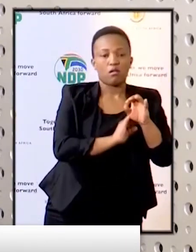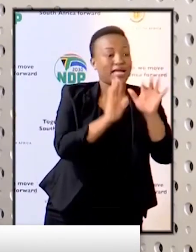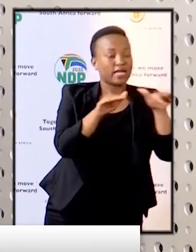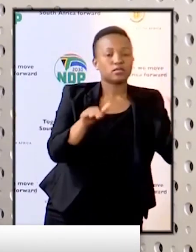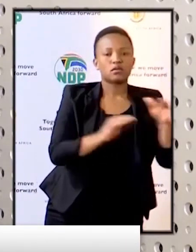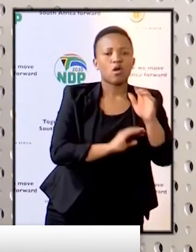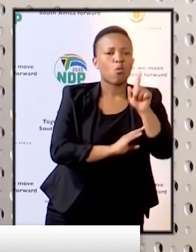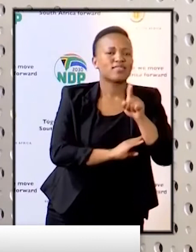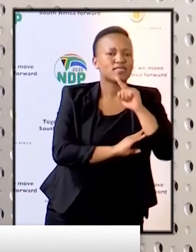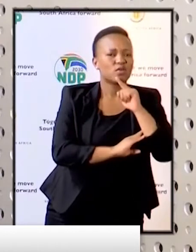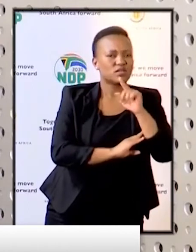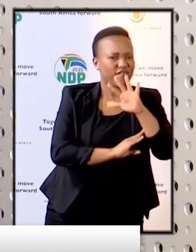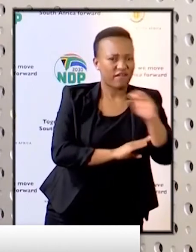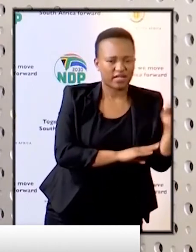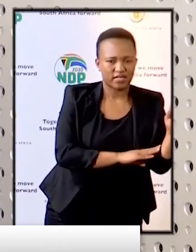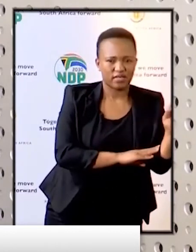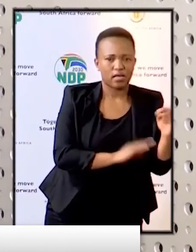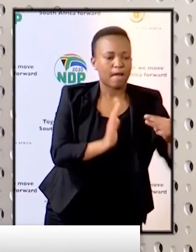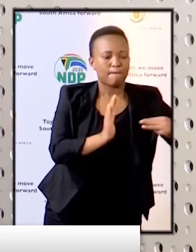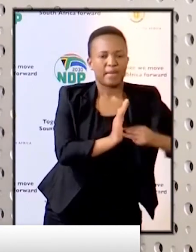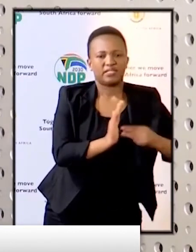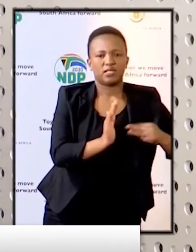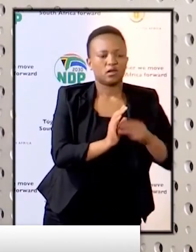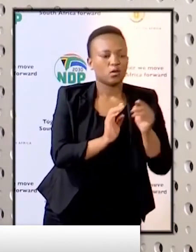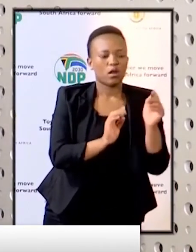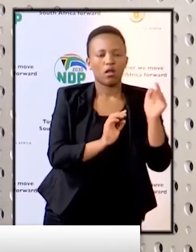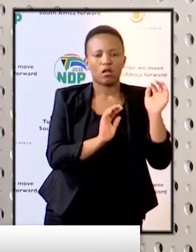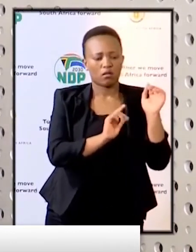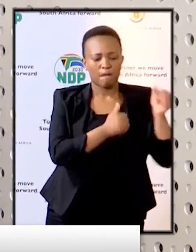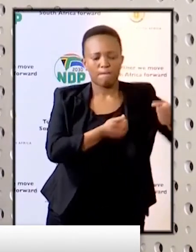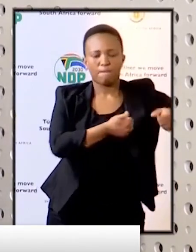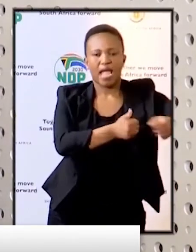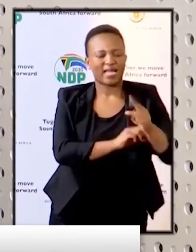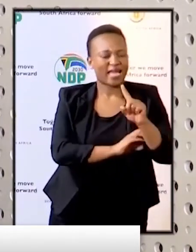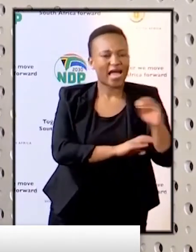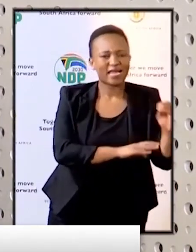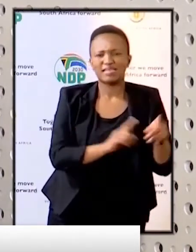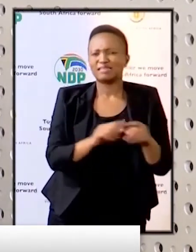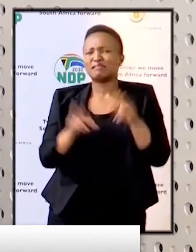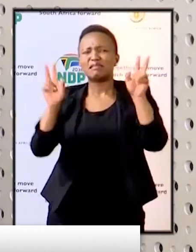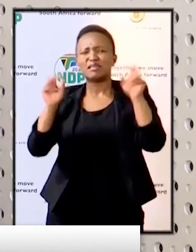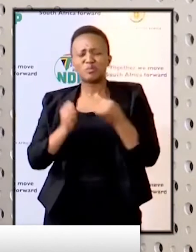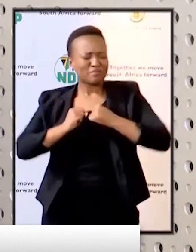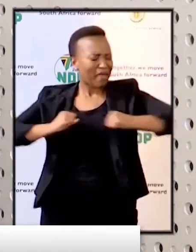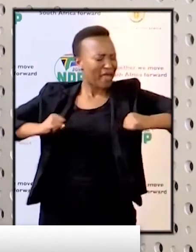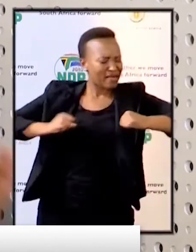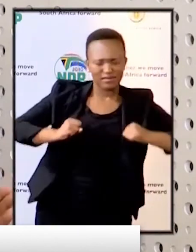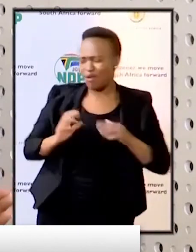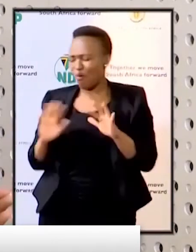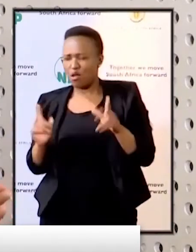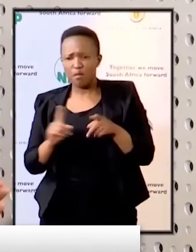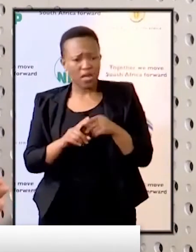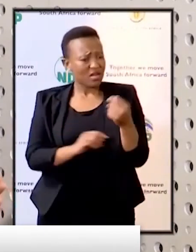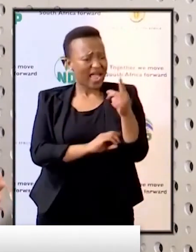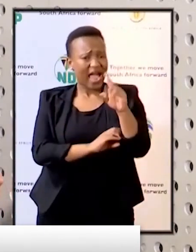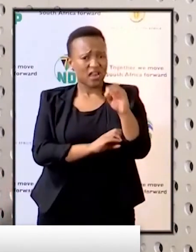1,500. Kuzozabantu amamatriculants awu 100 kuphela. So in that by a spacing, none doesn't arise because which means they have the whole school